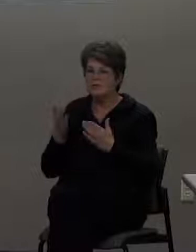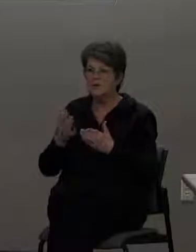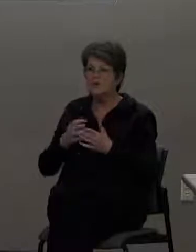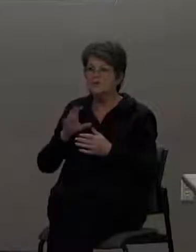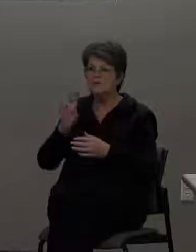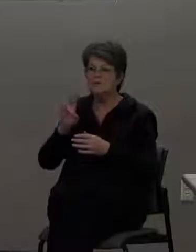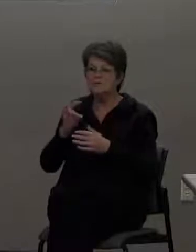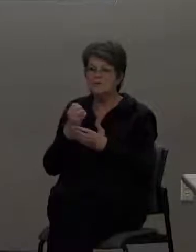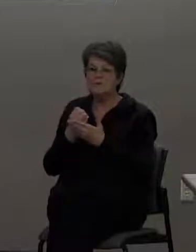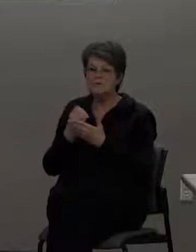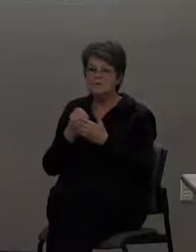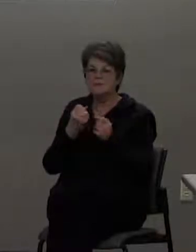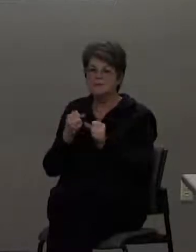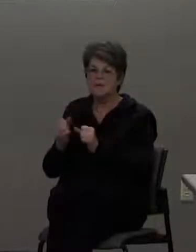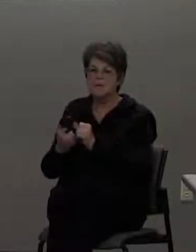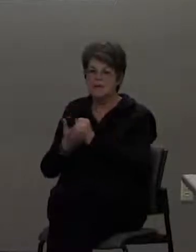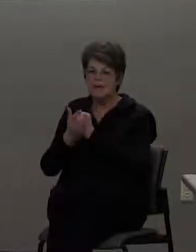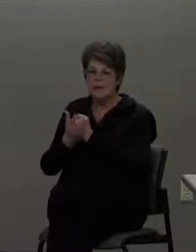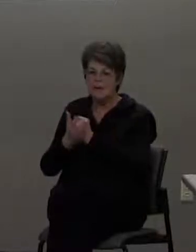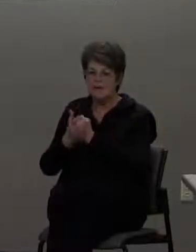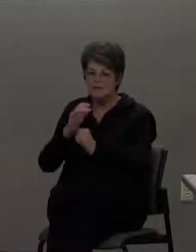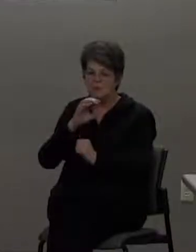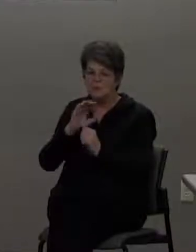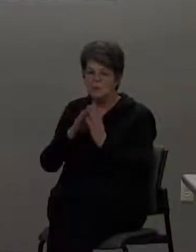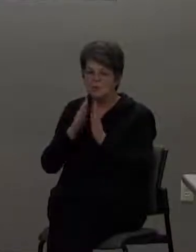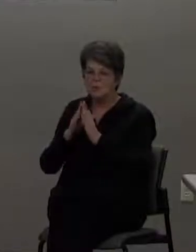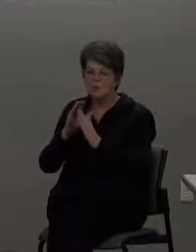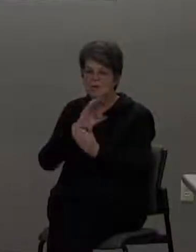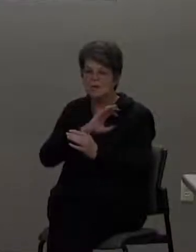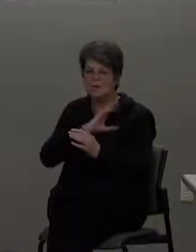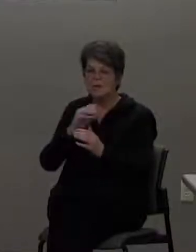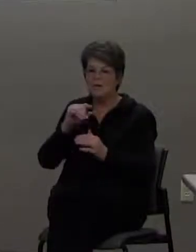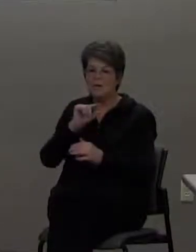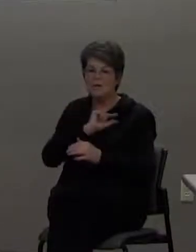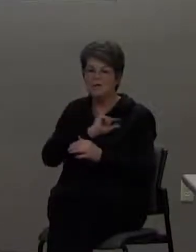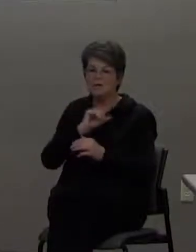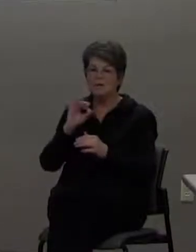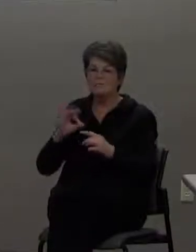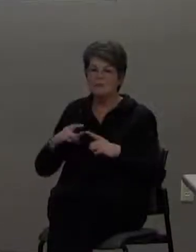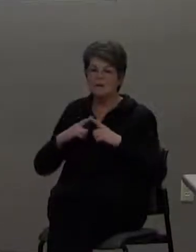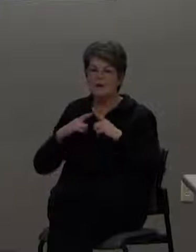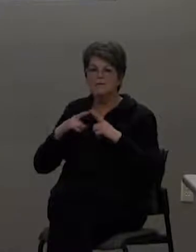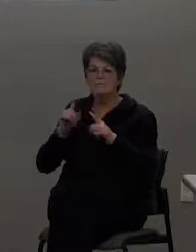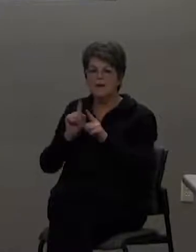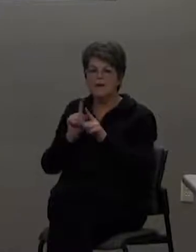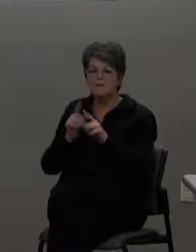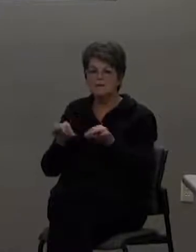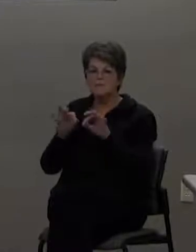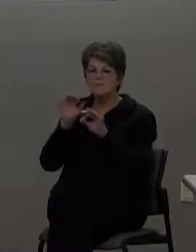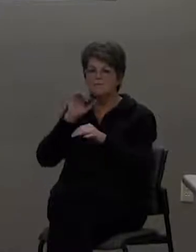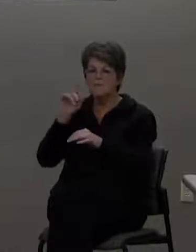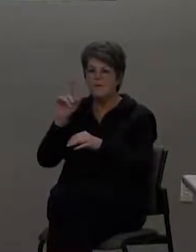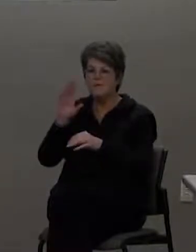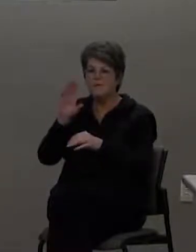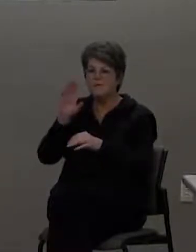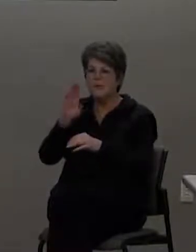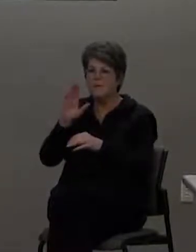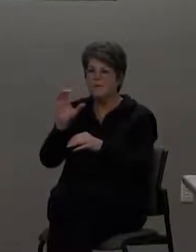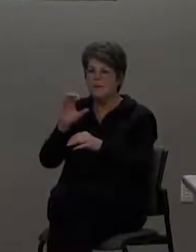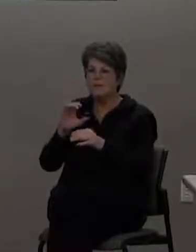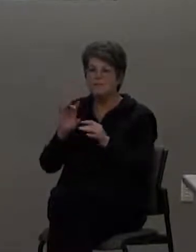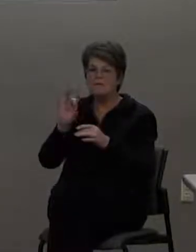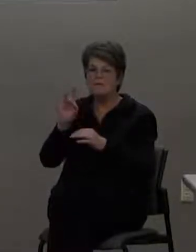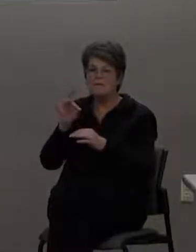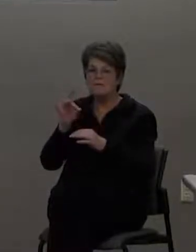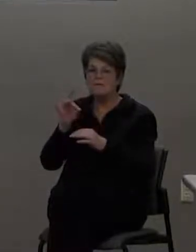development strategies that help maintain the community character and quality of life as an asset for Boyle County. Eighth, support the